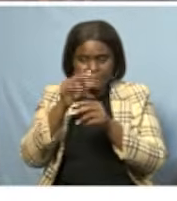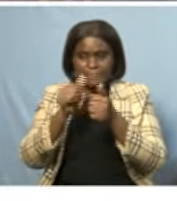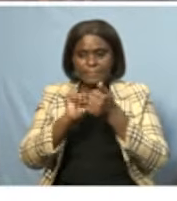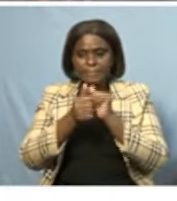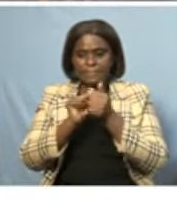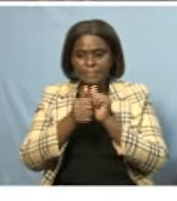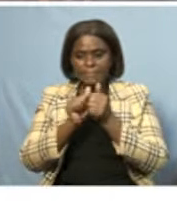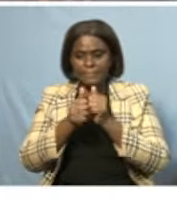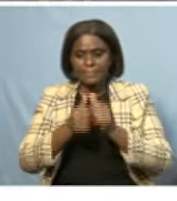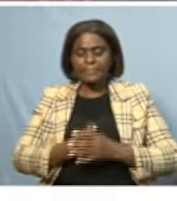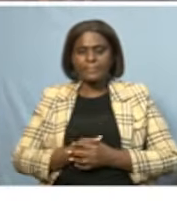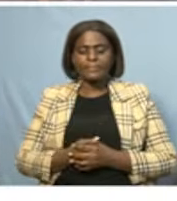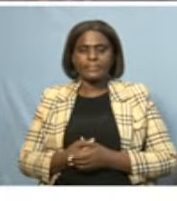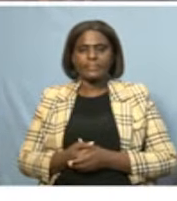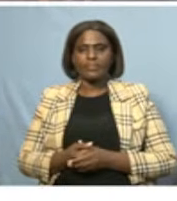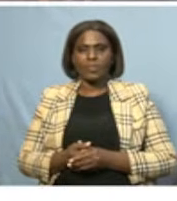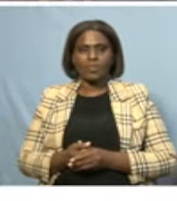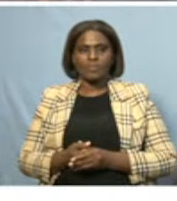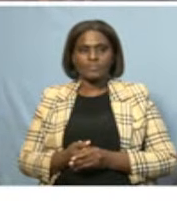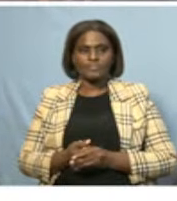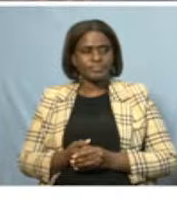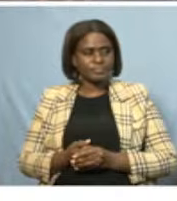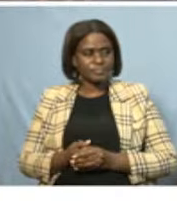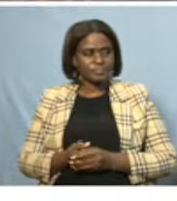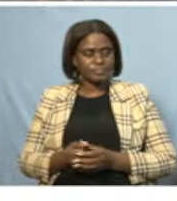Sports, Youth and Sports.